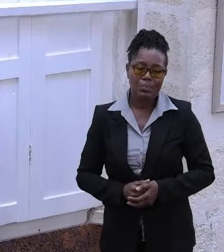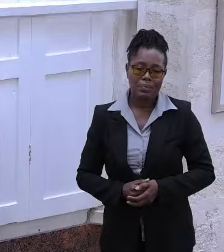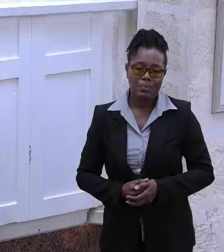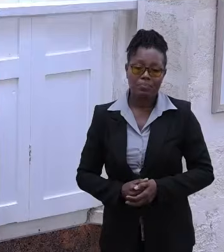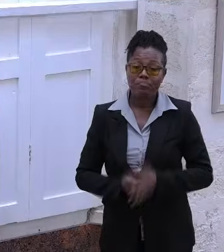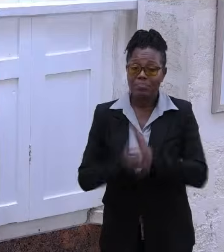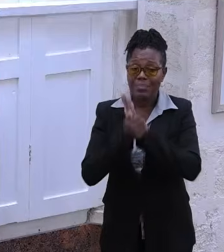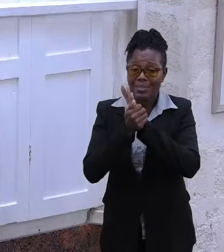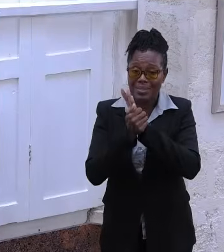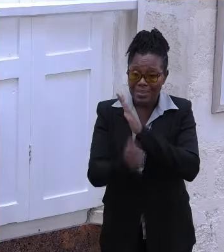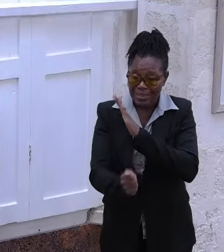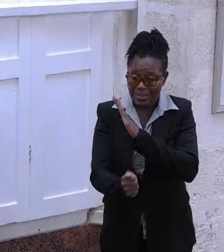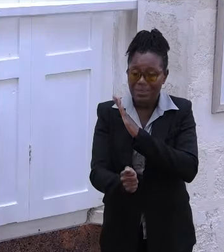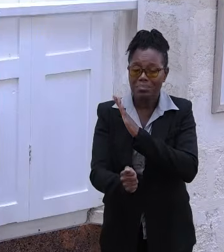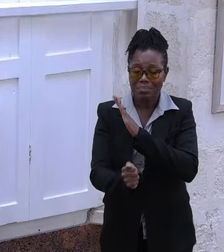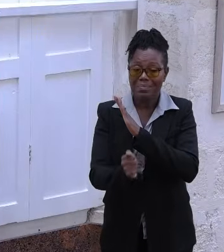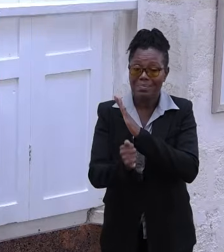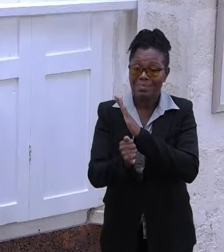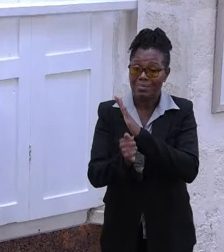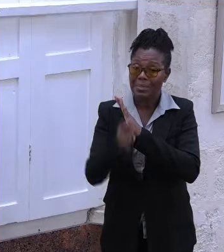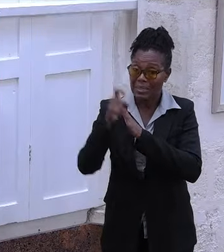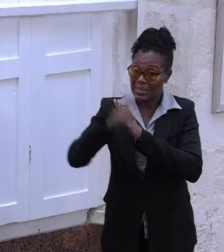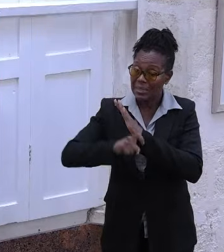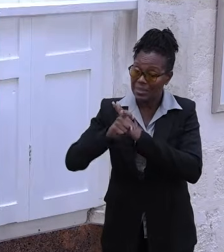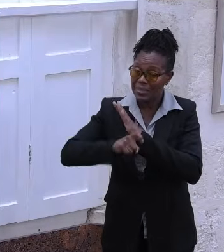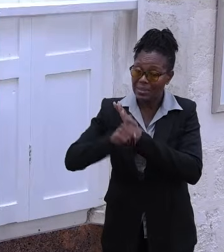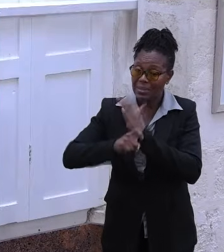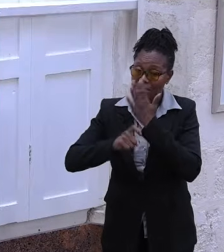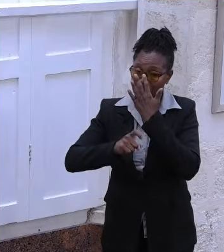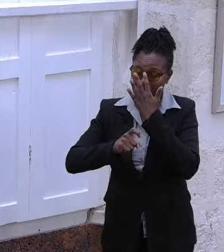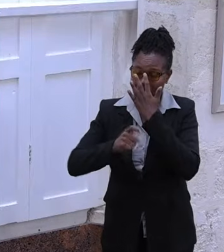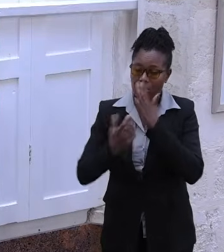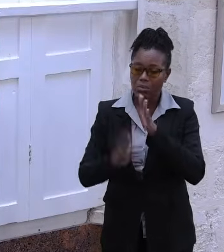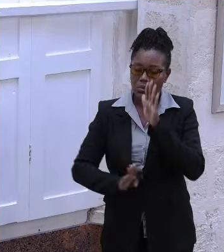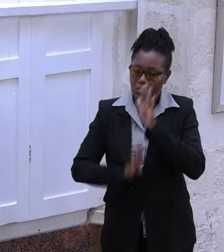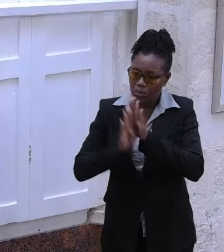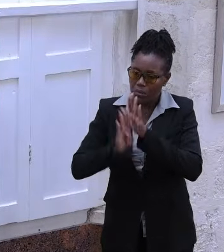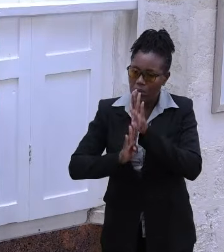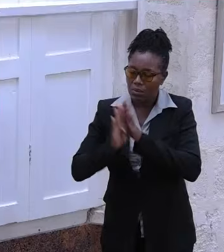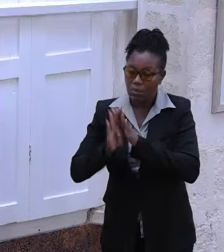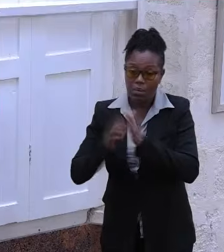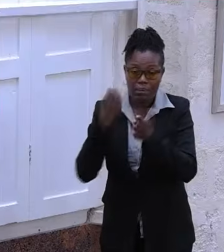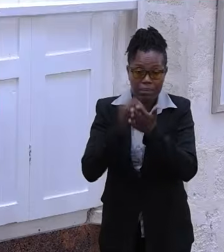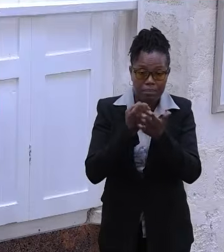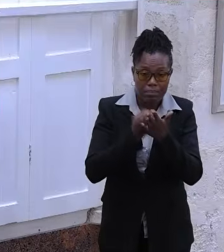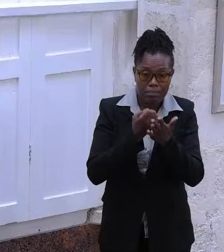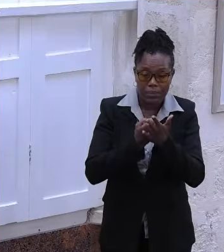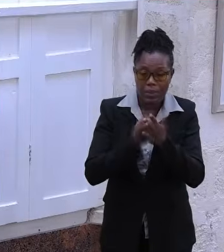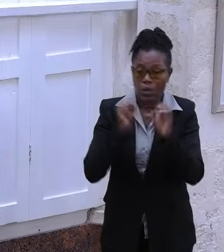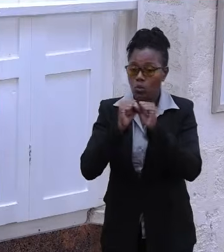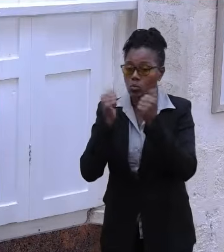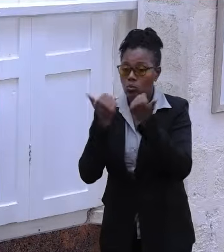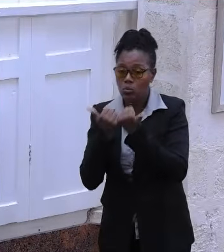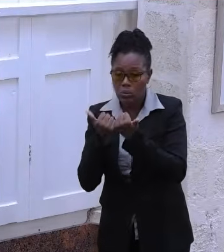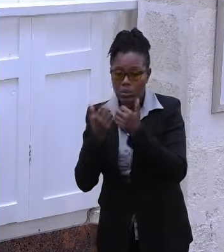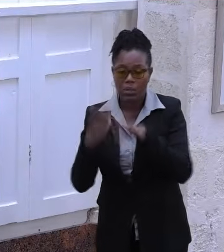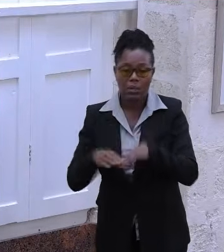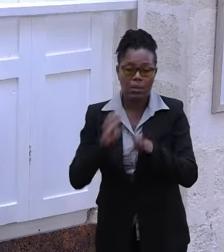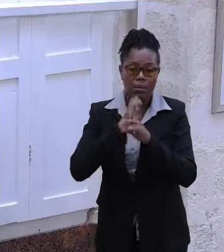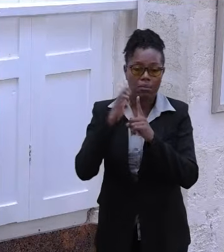Skills are indeed necessary for us to develop economically, socially,